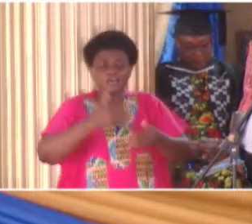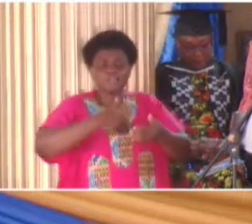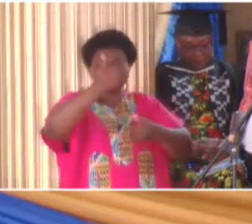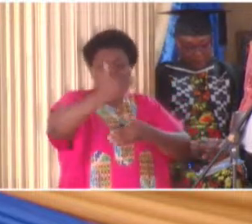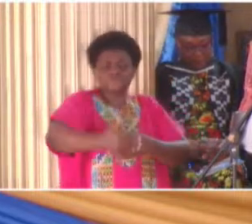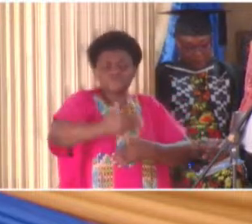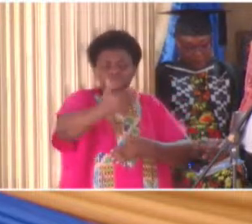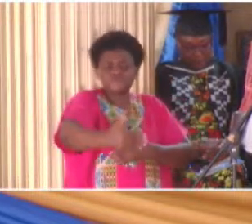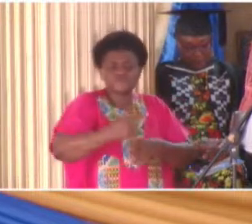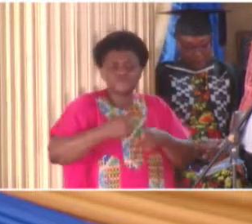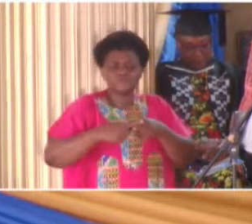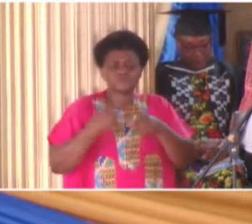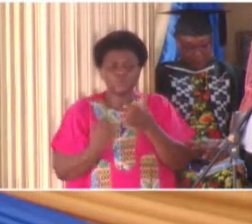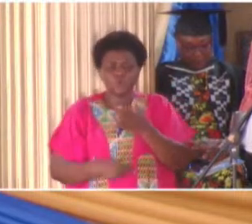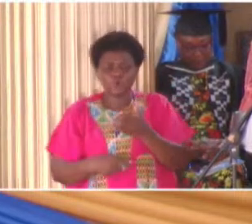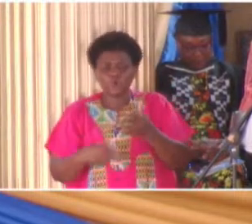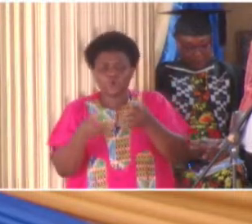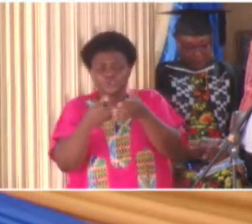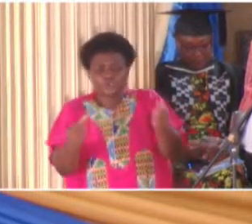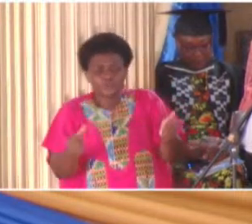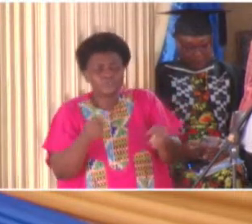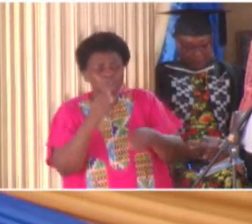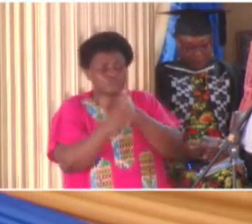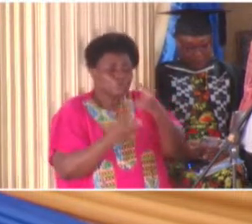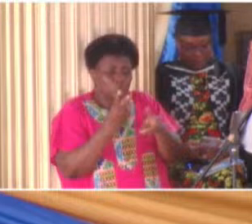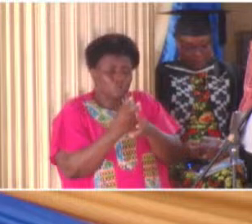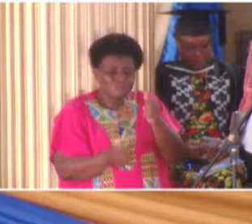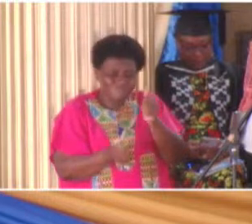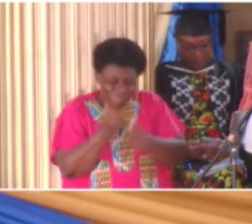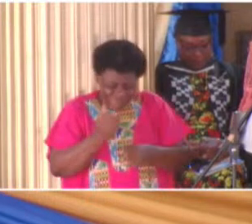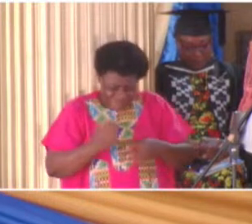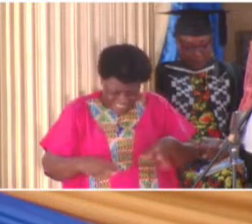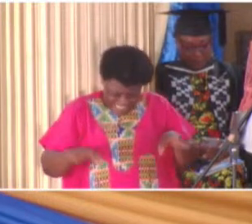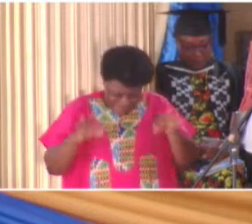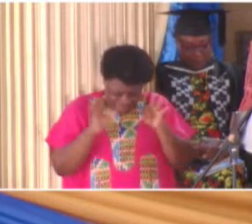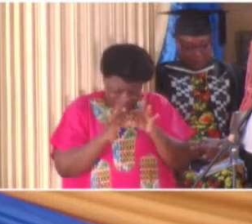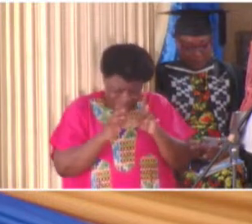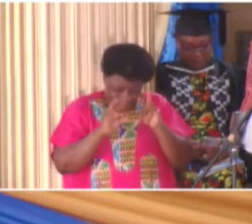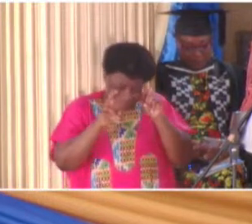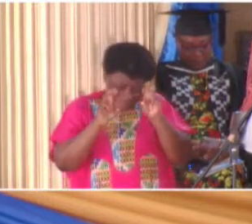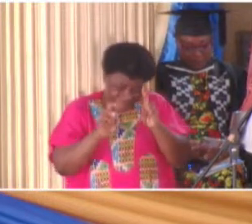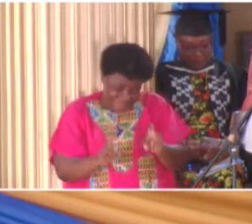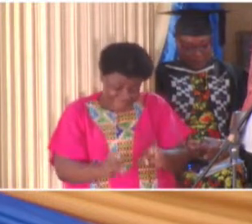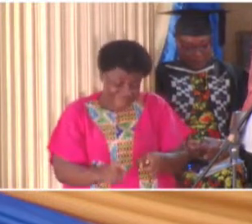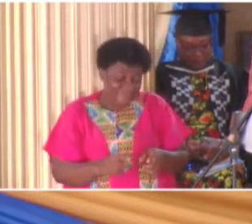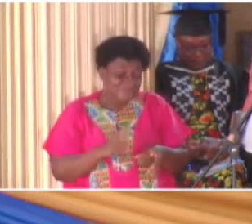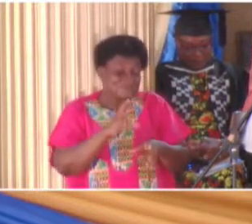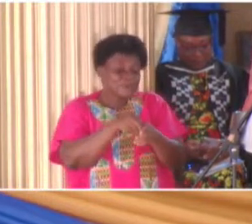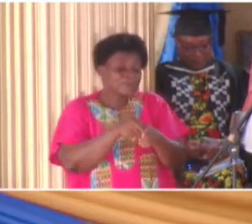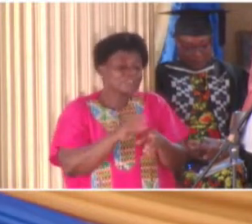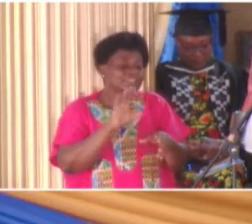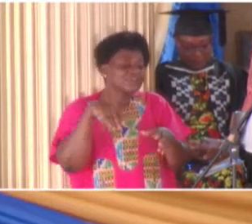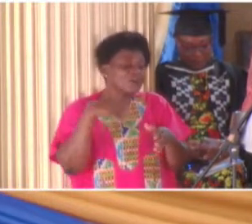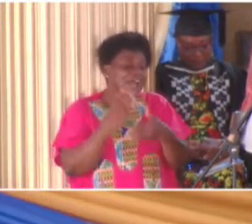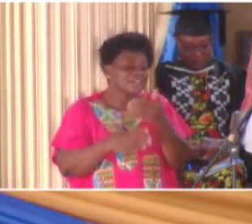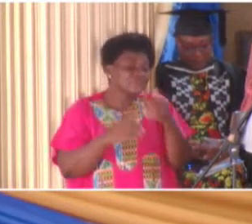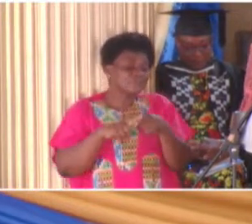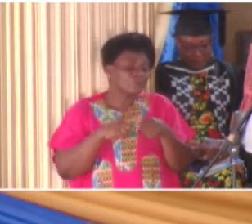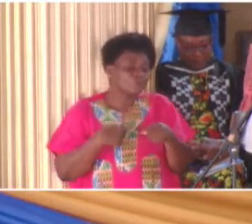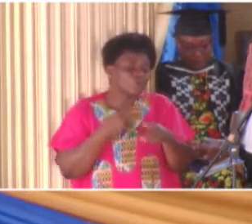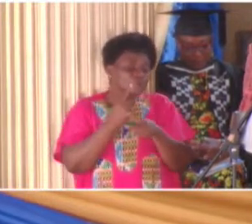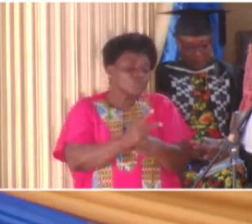of addressing the world's most pressing issues, including the achievement of the